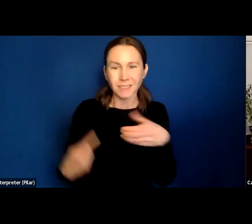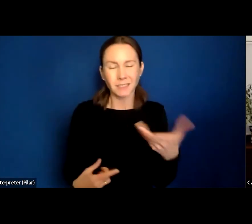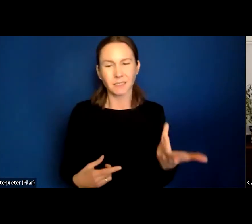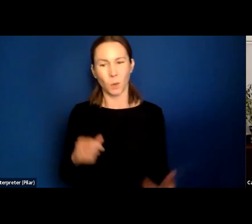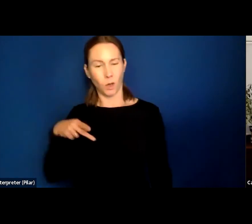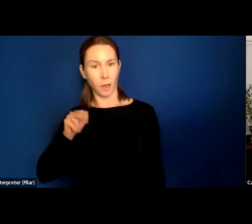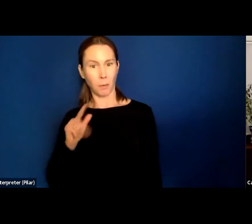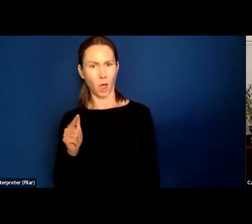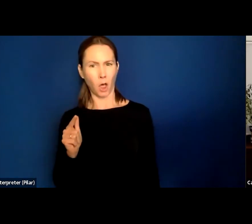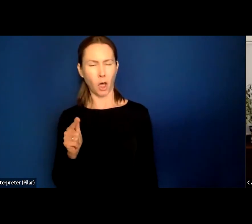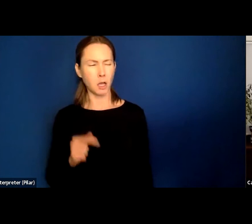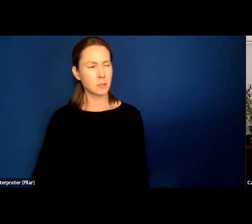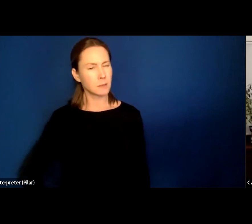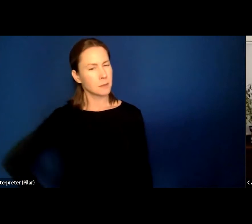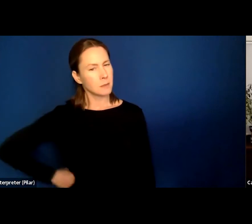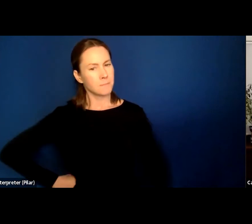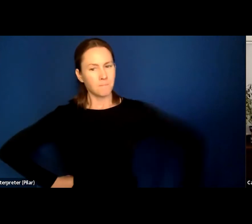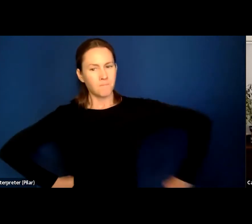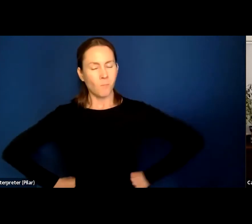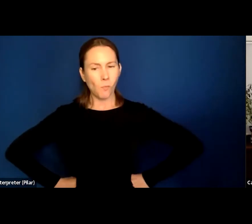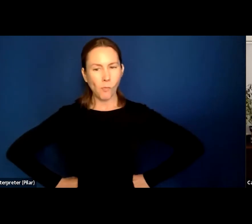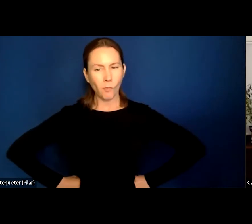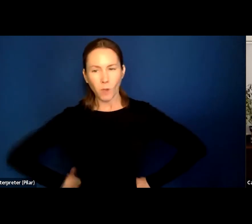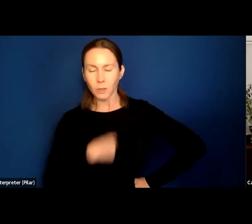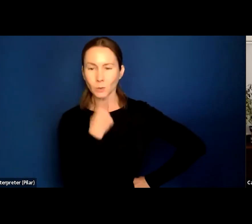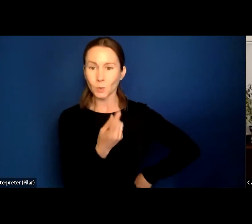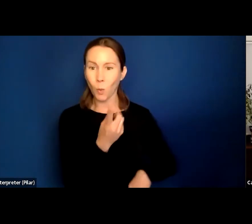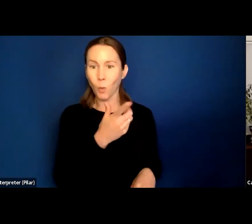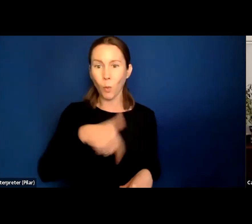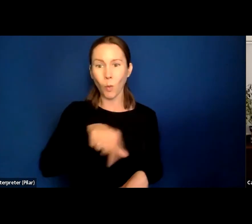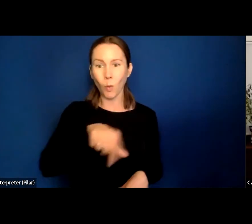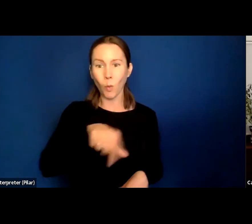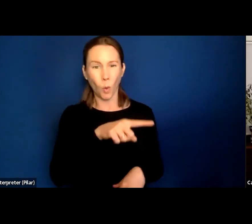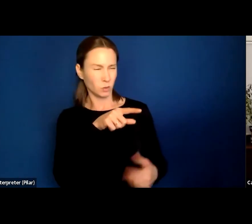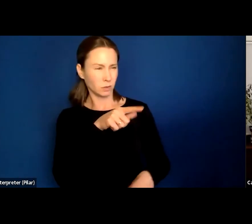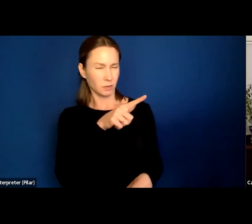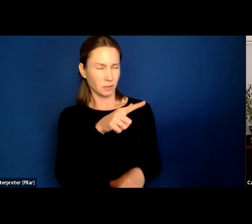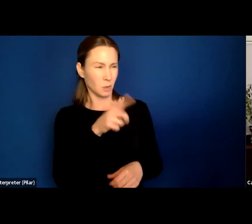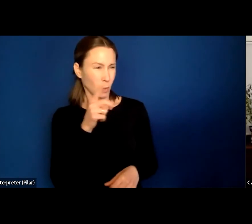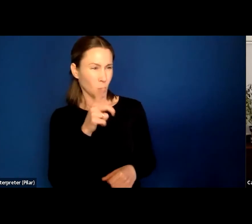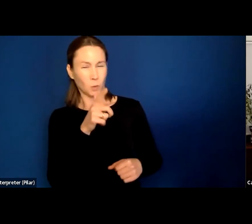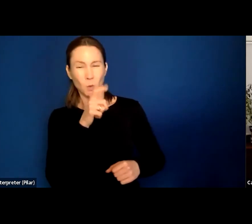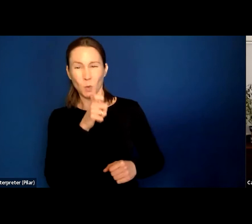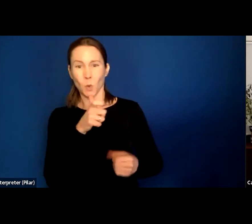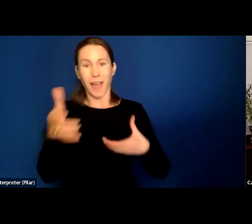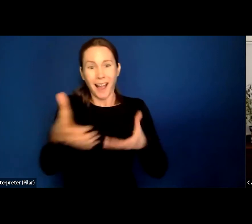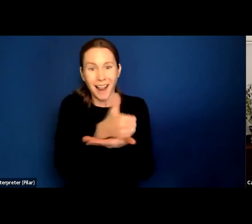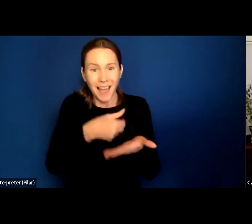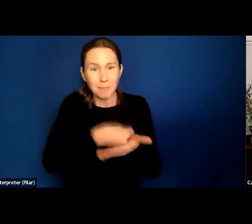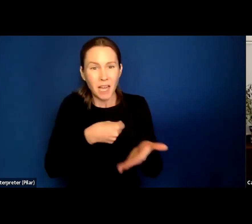around one and tell the bewildered cashier, should I take the money now, or should I just wait for them to send it to